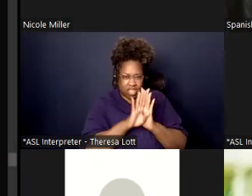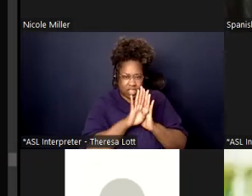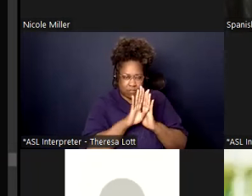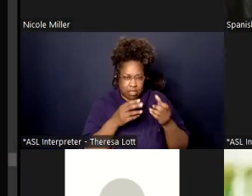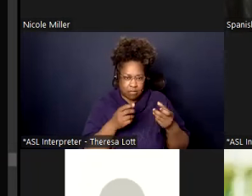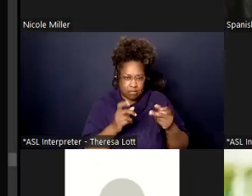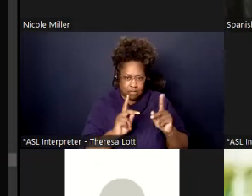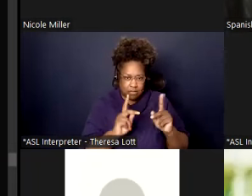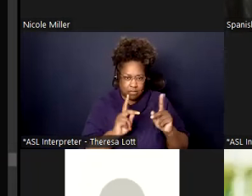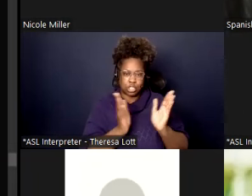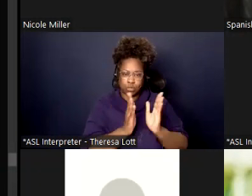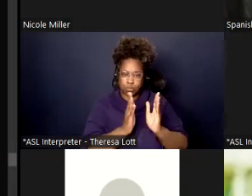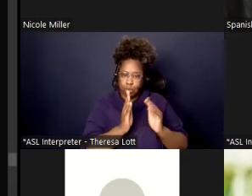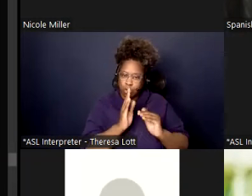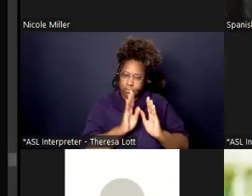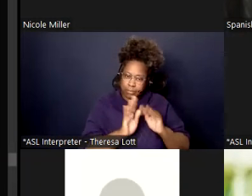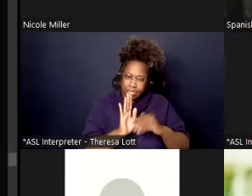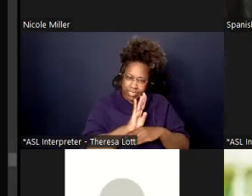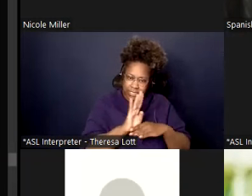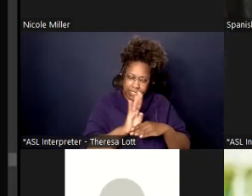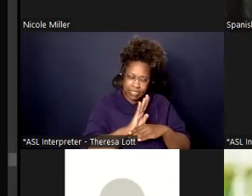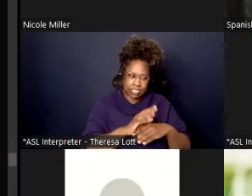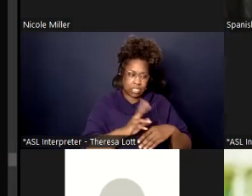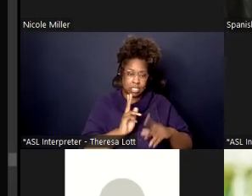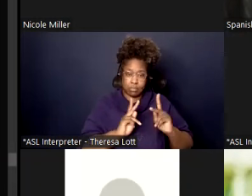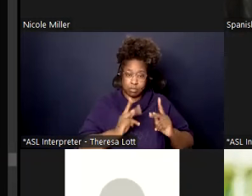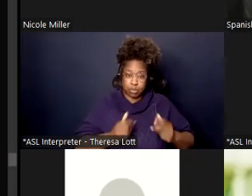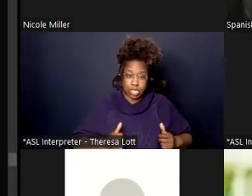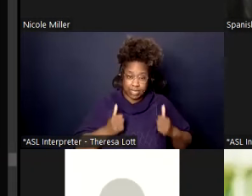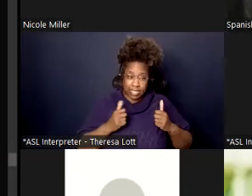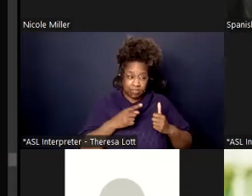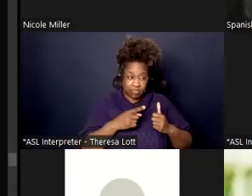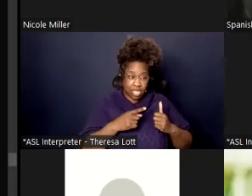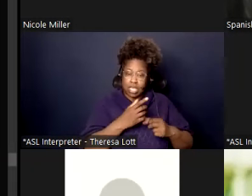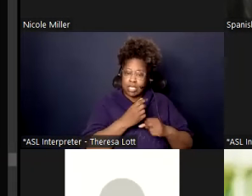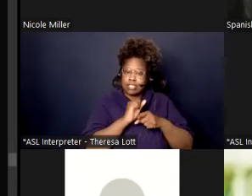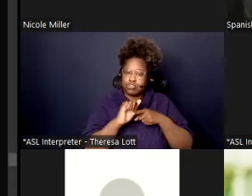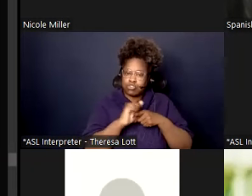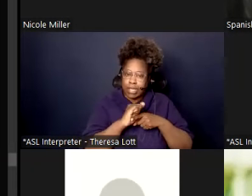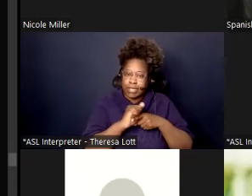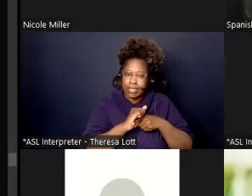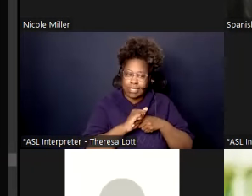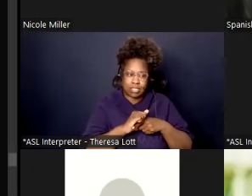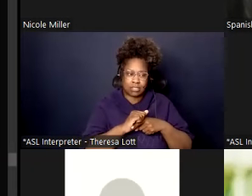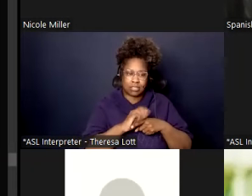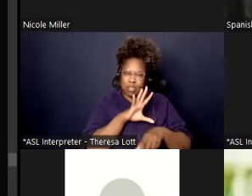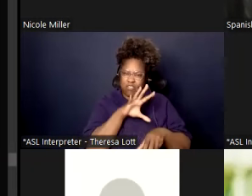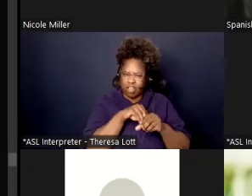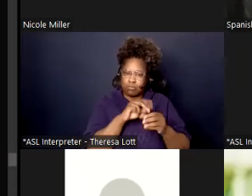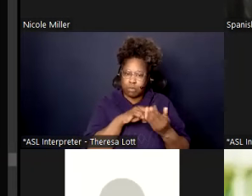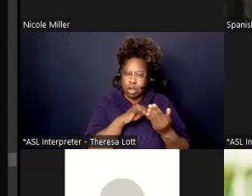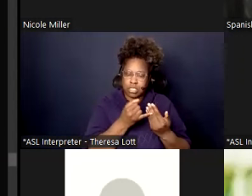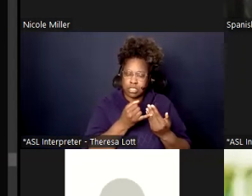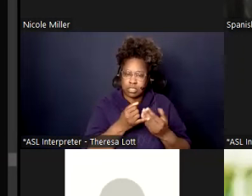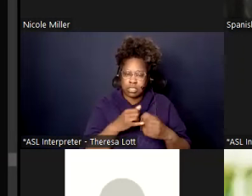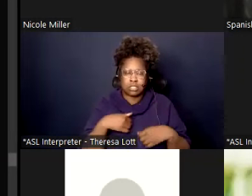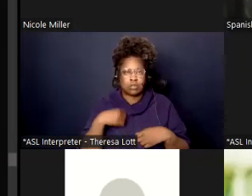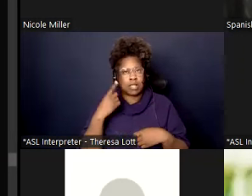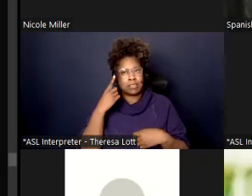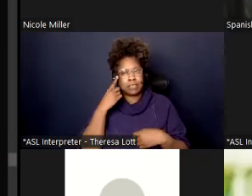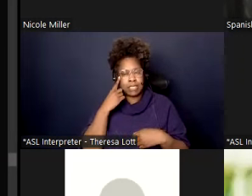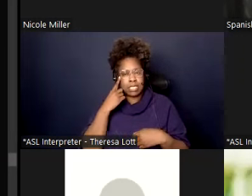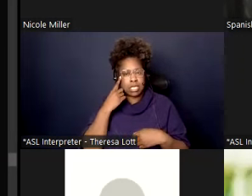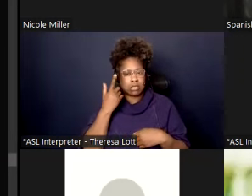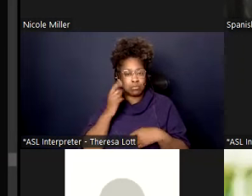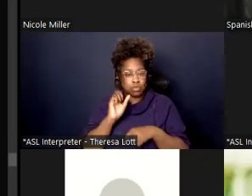and for residents to get, training, to get access to jobs for some of the projects. And so I think about, the work